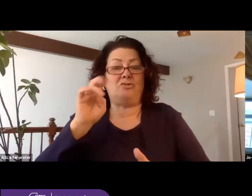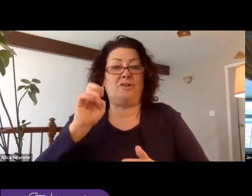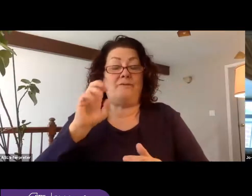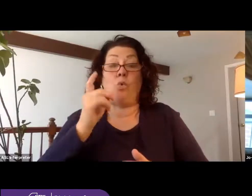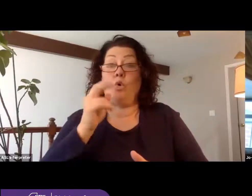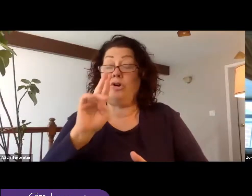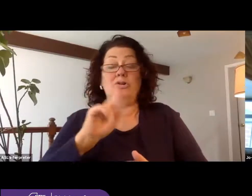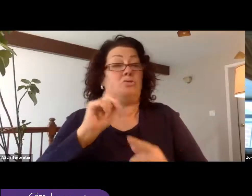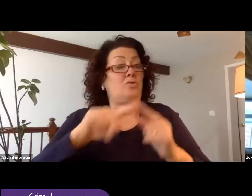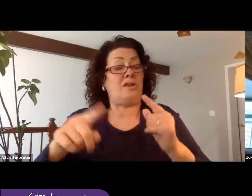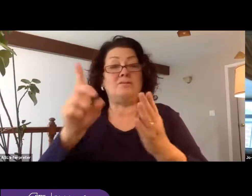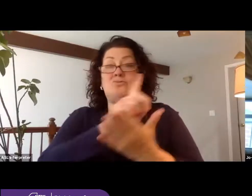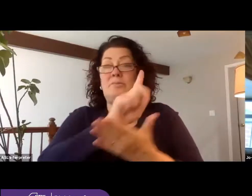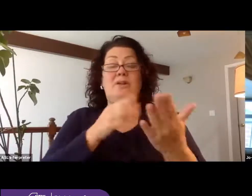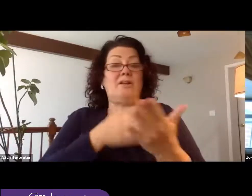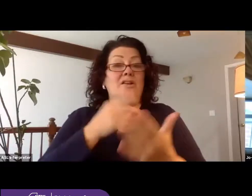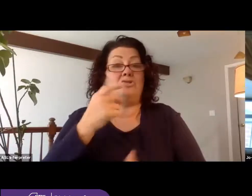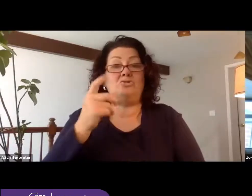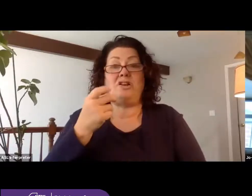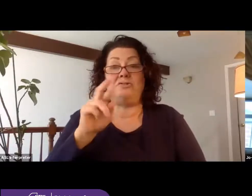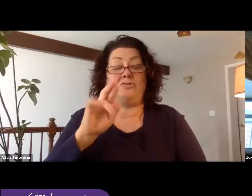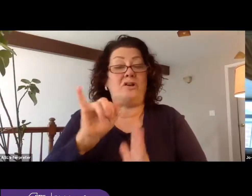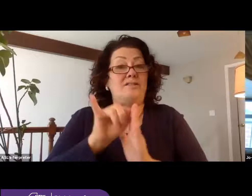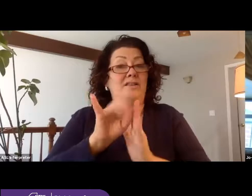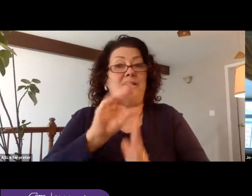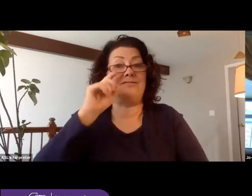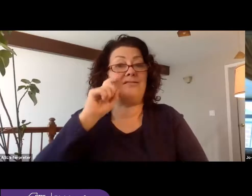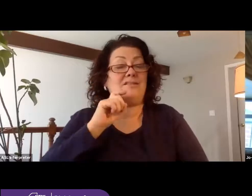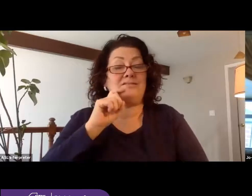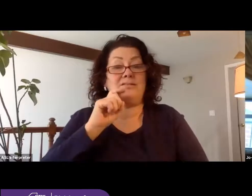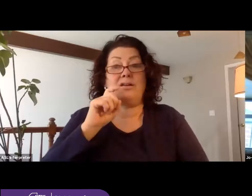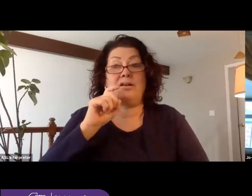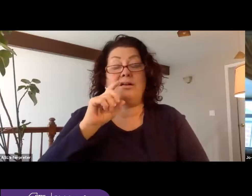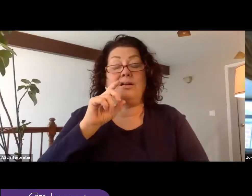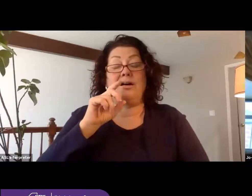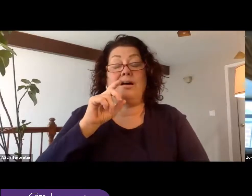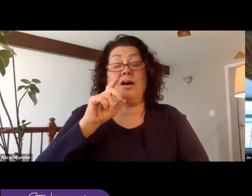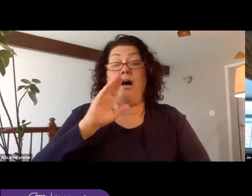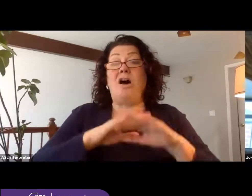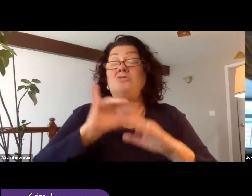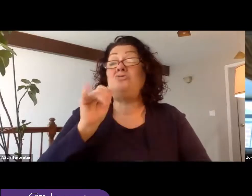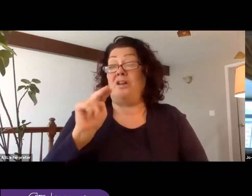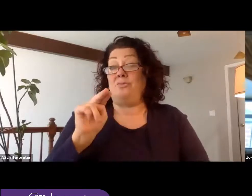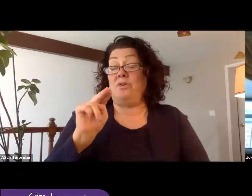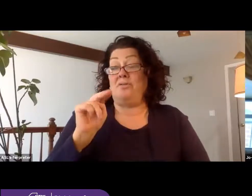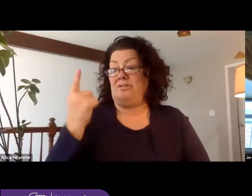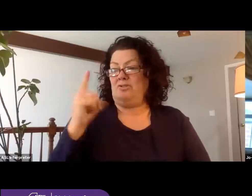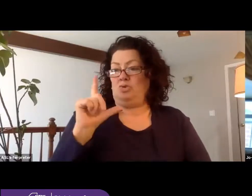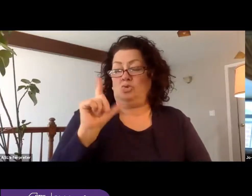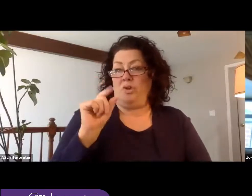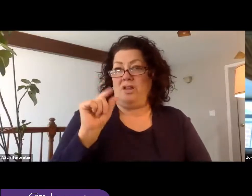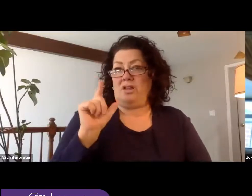identity and sexual orientation on January 20th, 2021. The significance of this action is